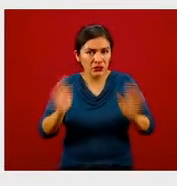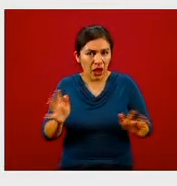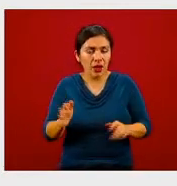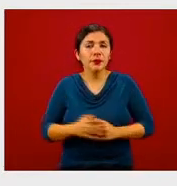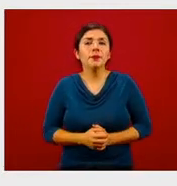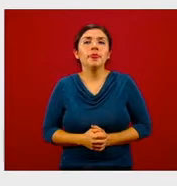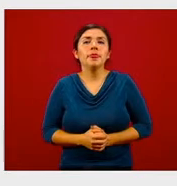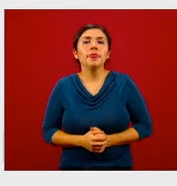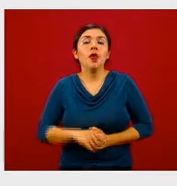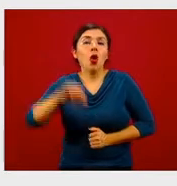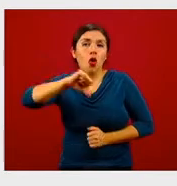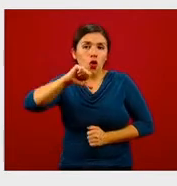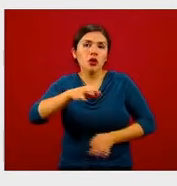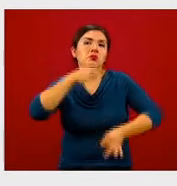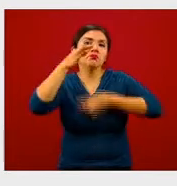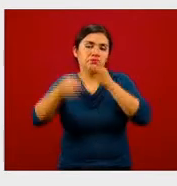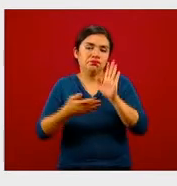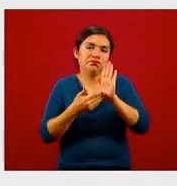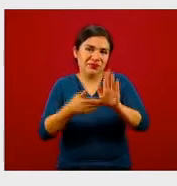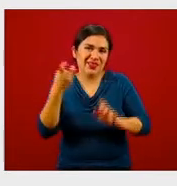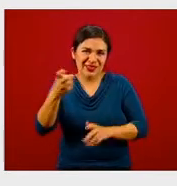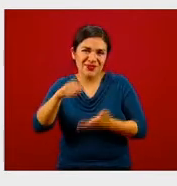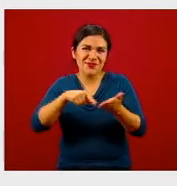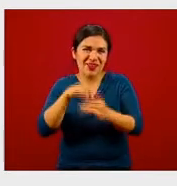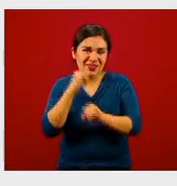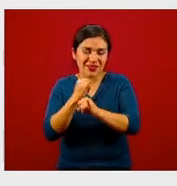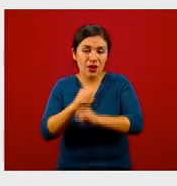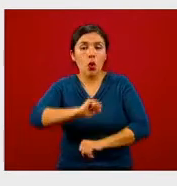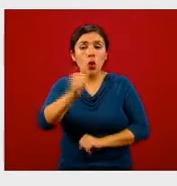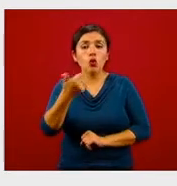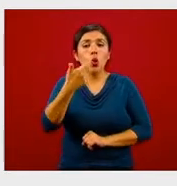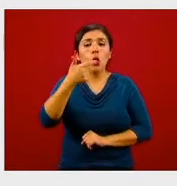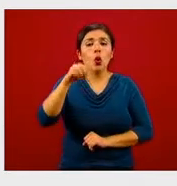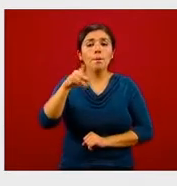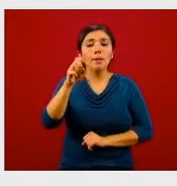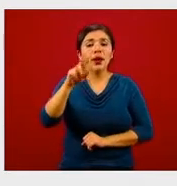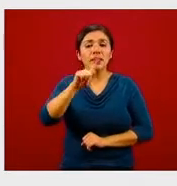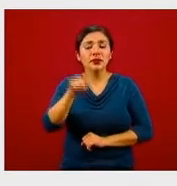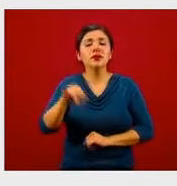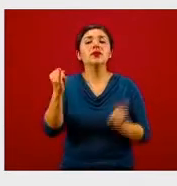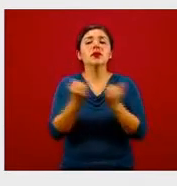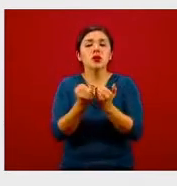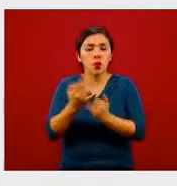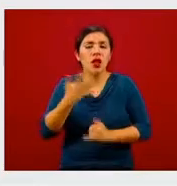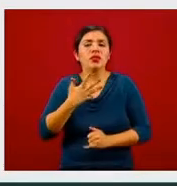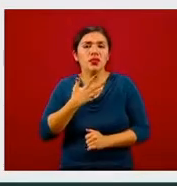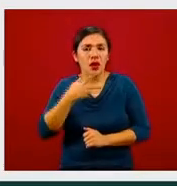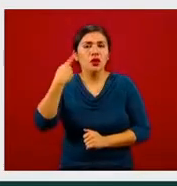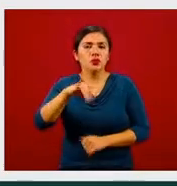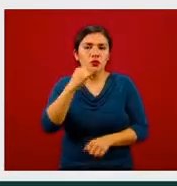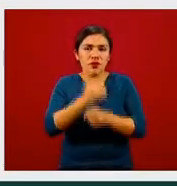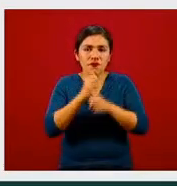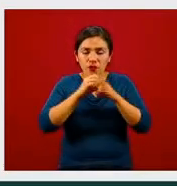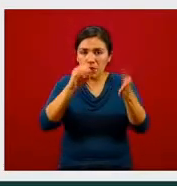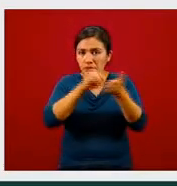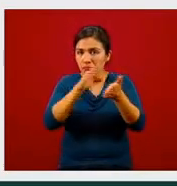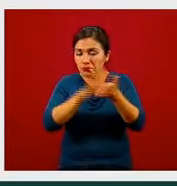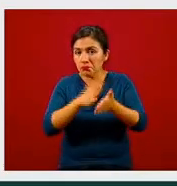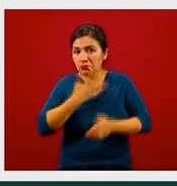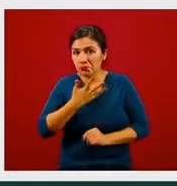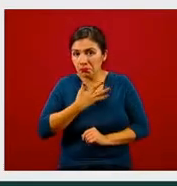AMA model. We have the authors as well as all of the reports that they have published and that are updated.